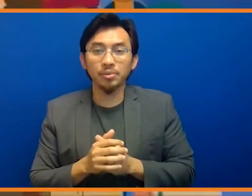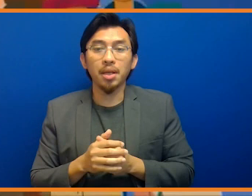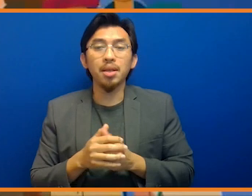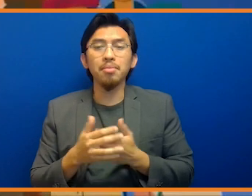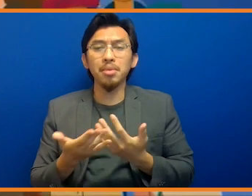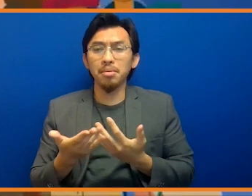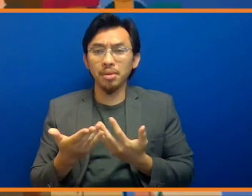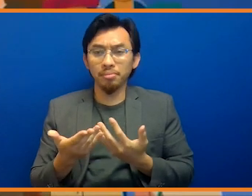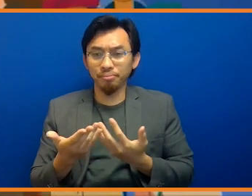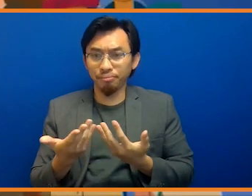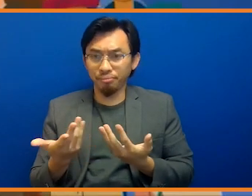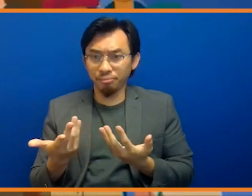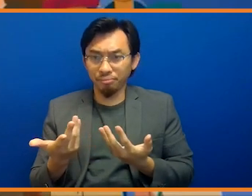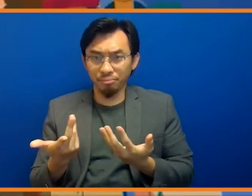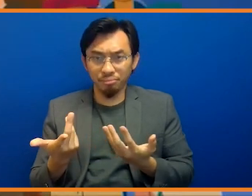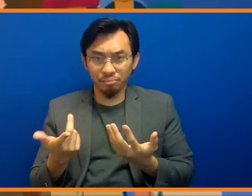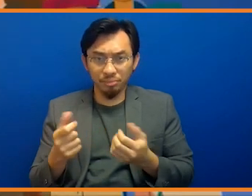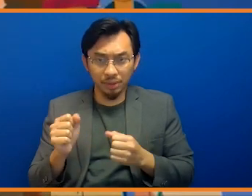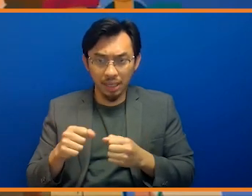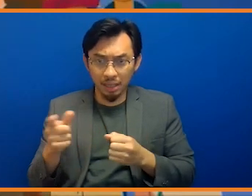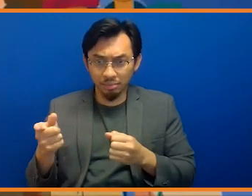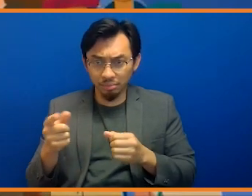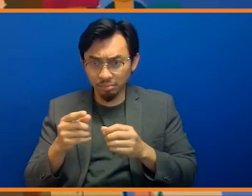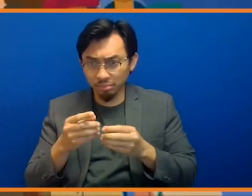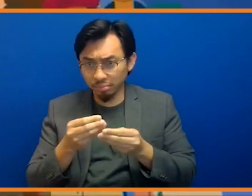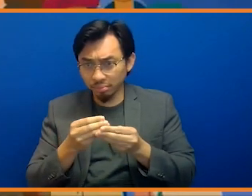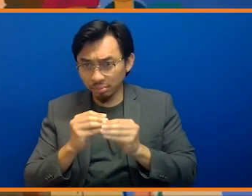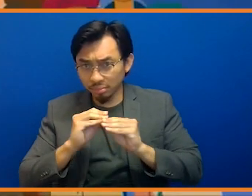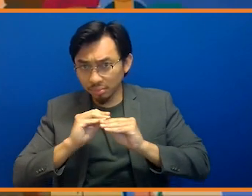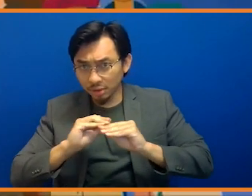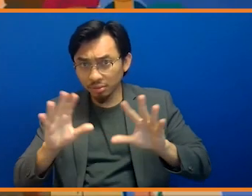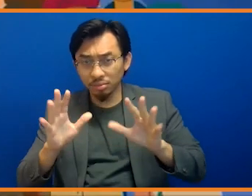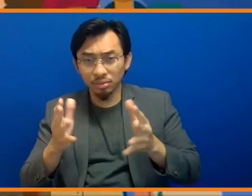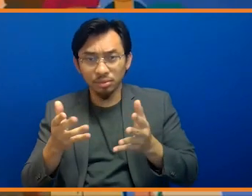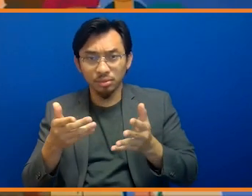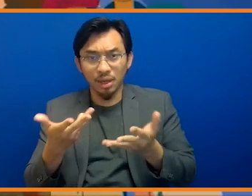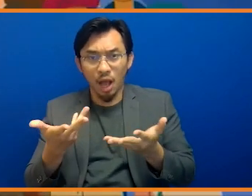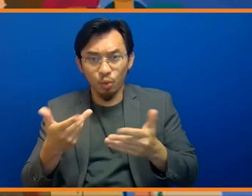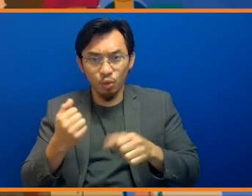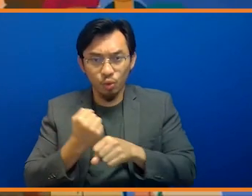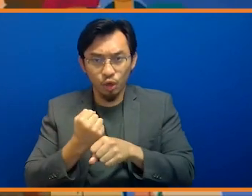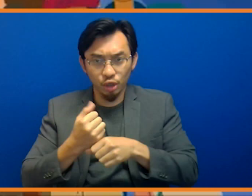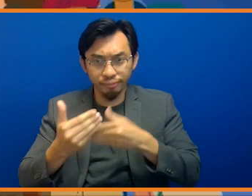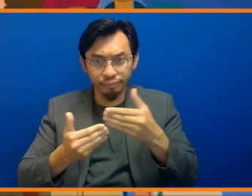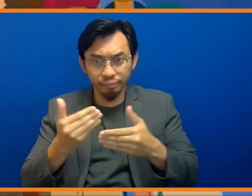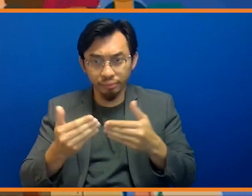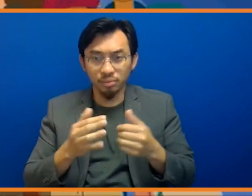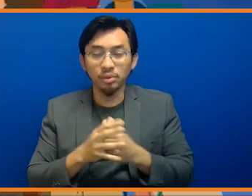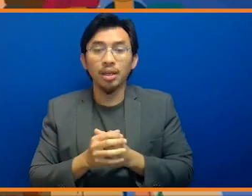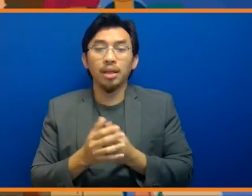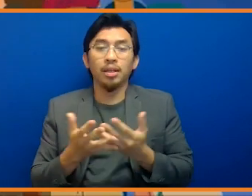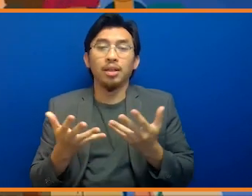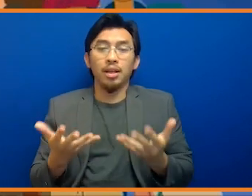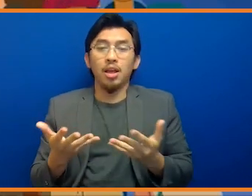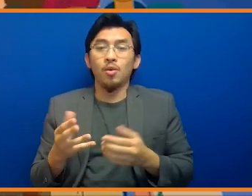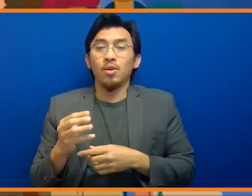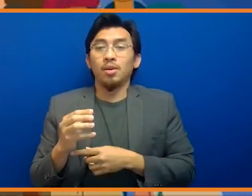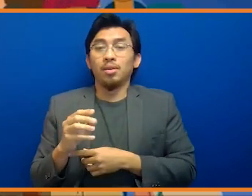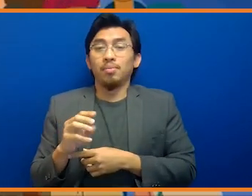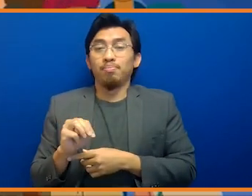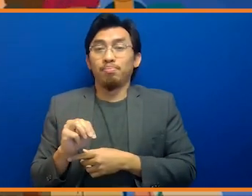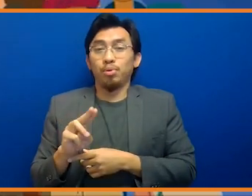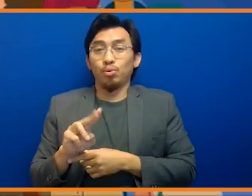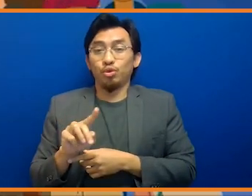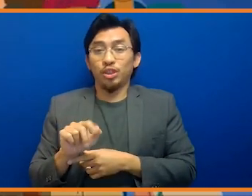Okay, maybe Pak Haikal can instruct about the work. Okay. So now Dr. Muzailin